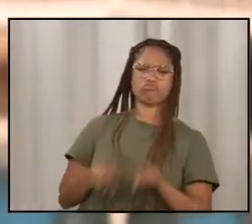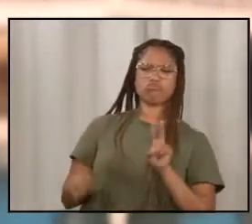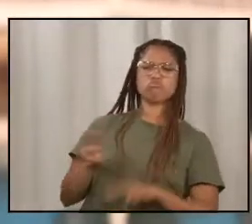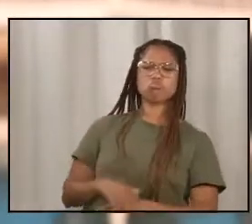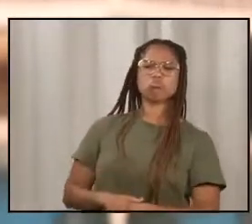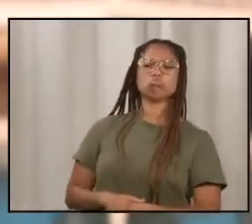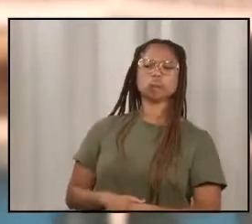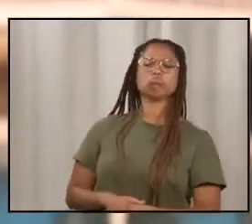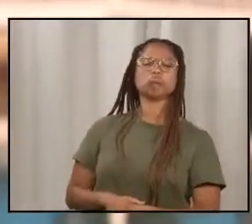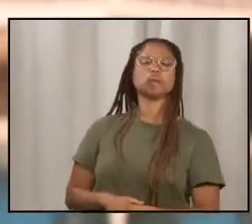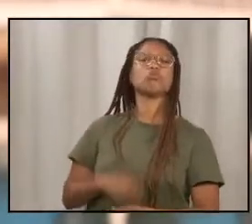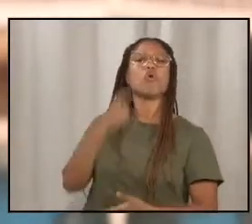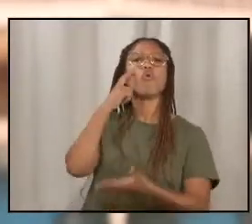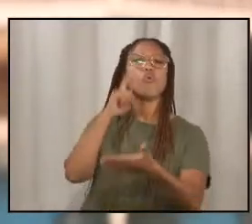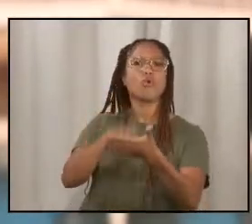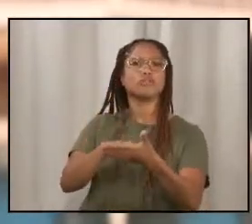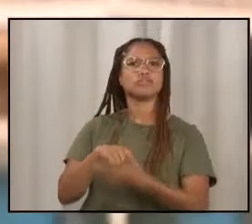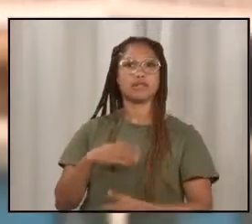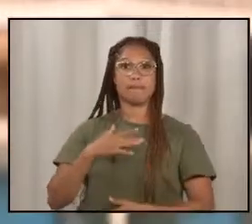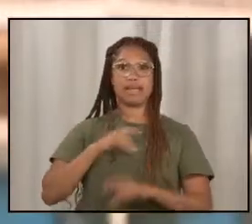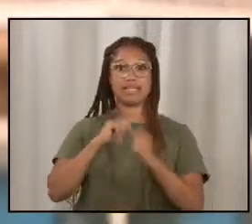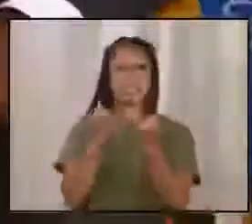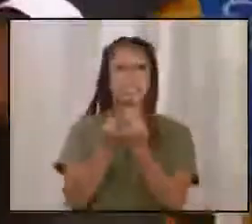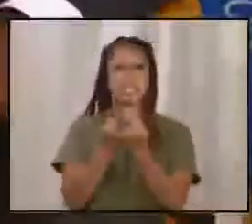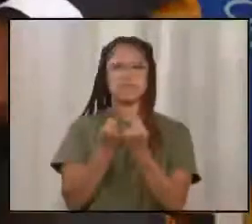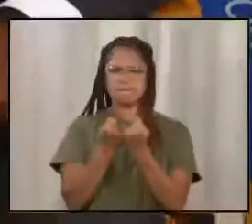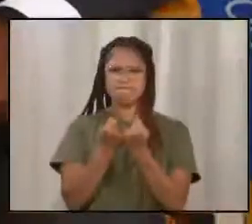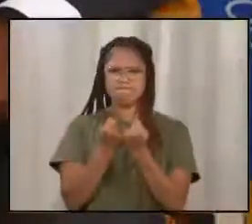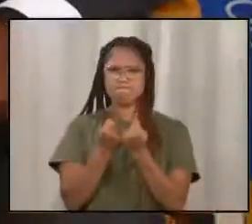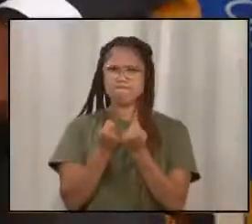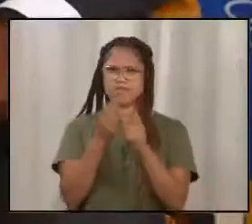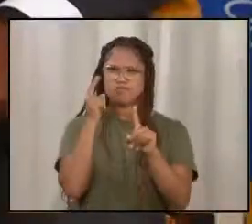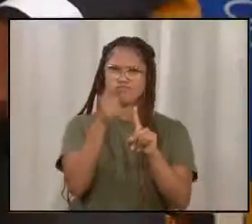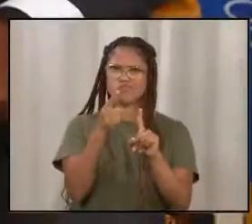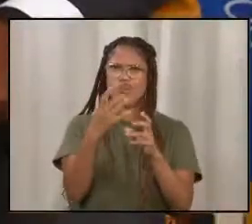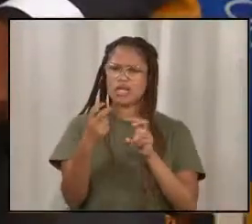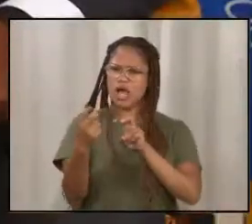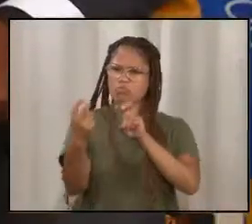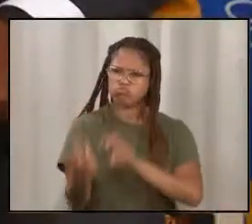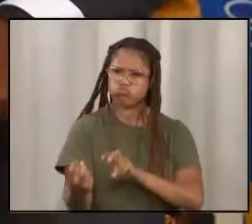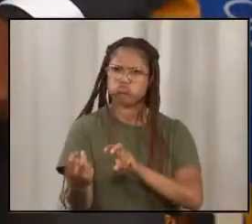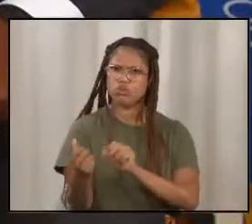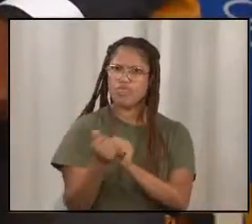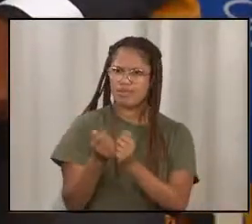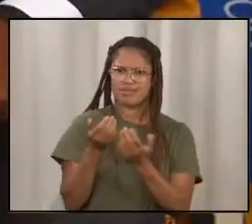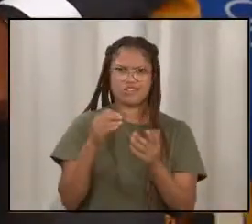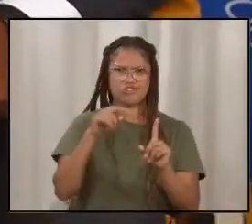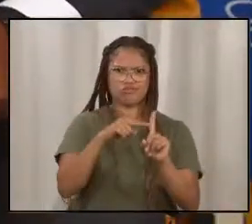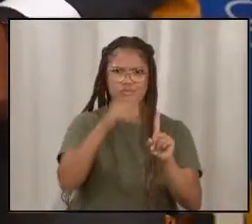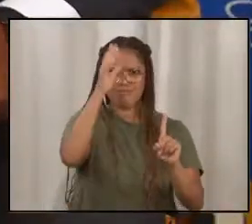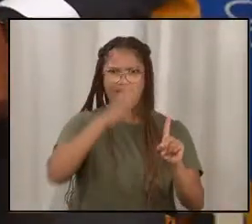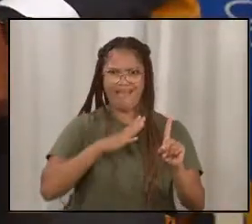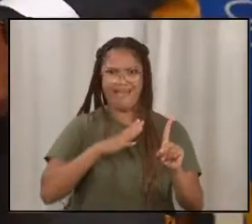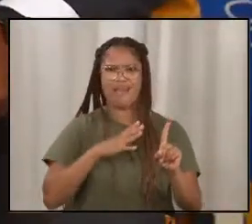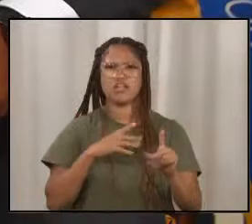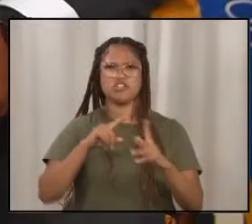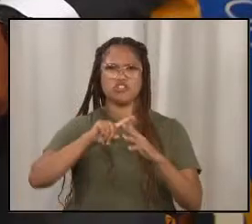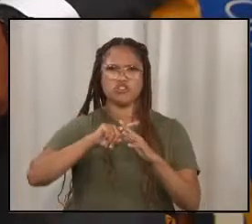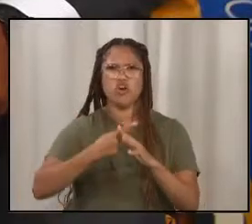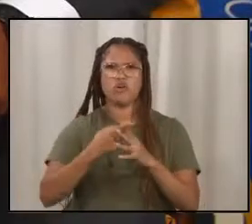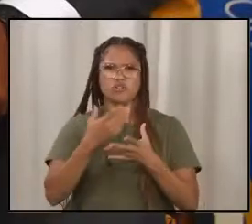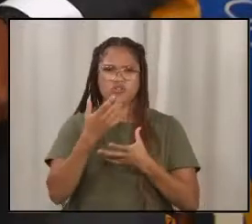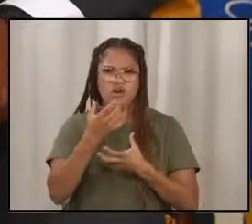really made it a mission to sit with him in the lobby and introduce themselves and slowly work towards building that rapport